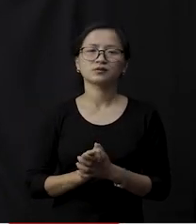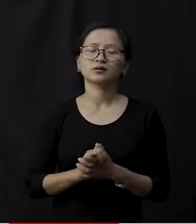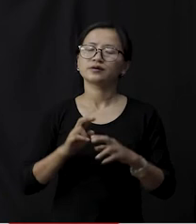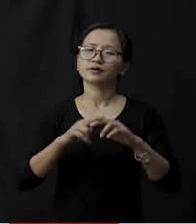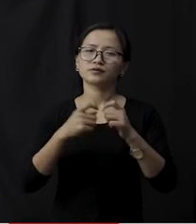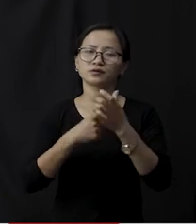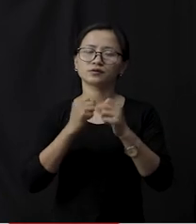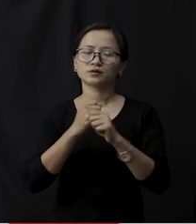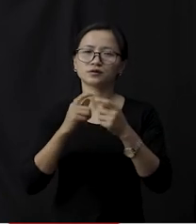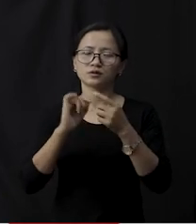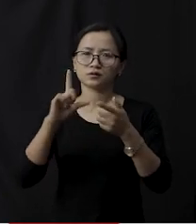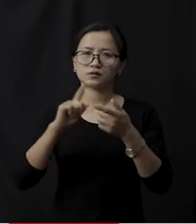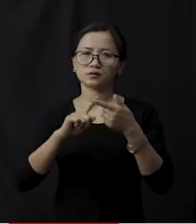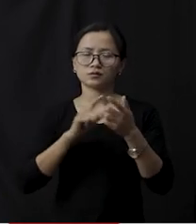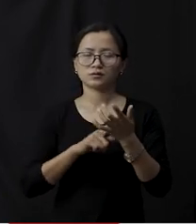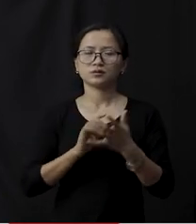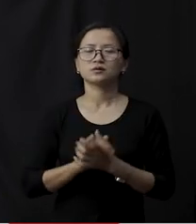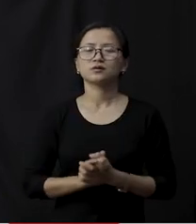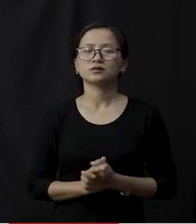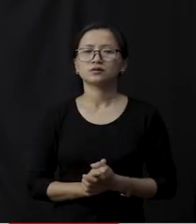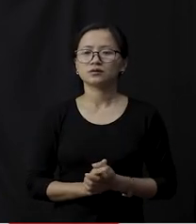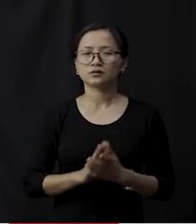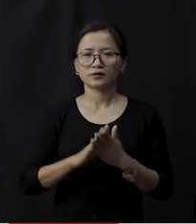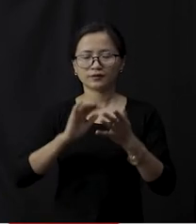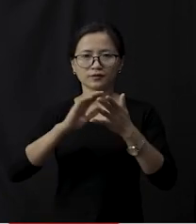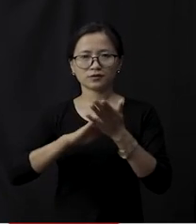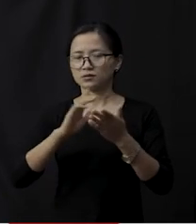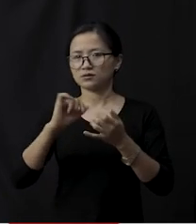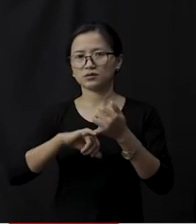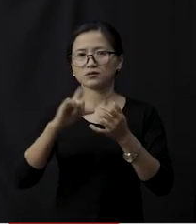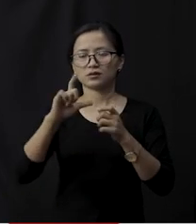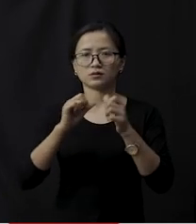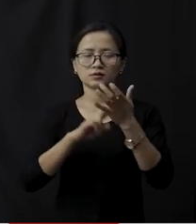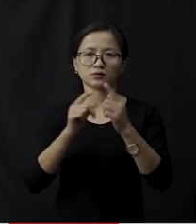fragile. They have a slender stem.